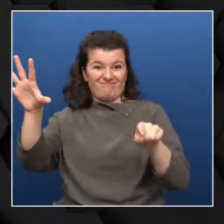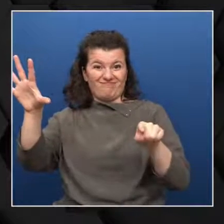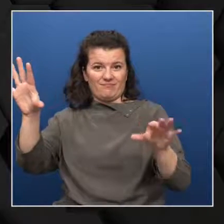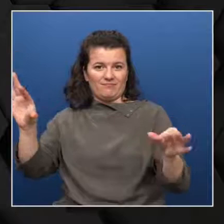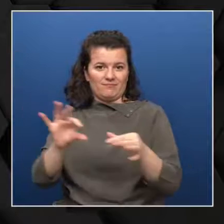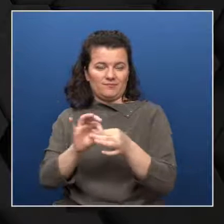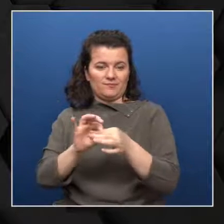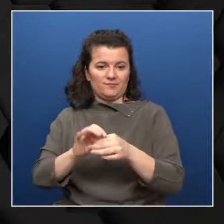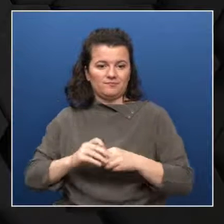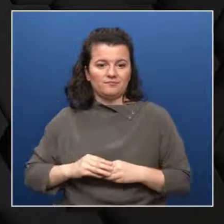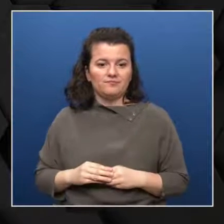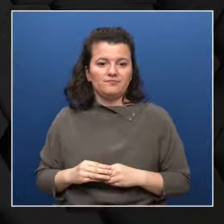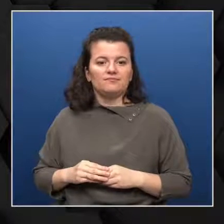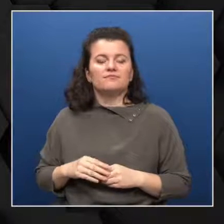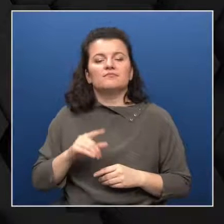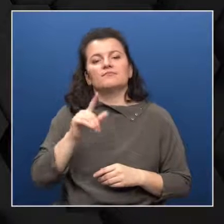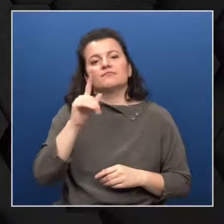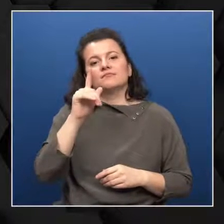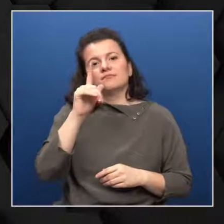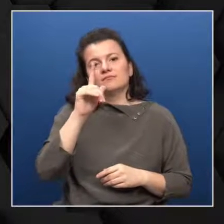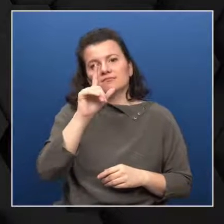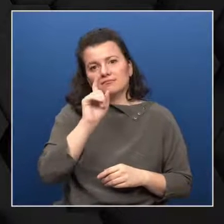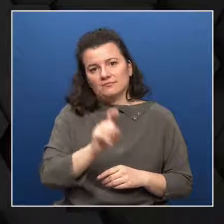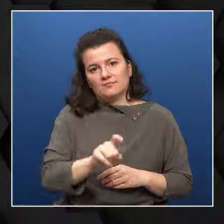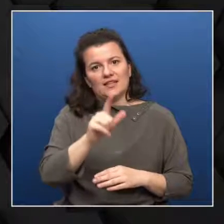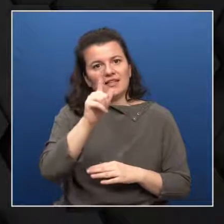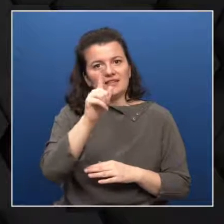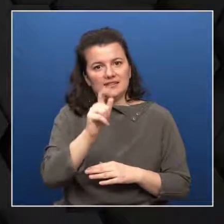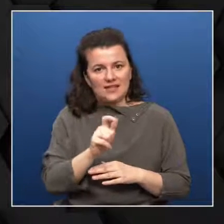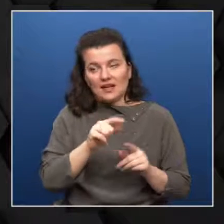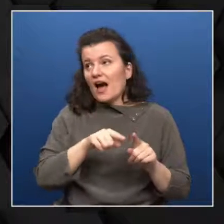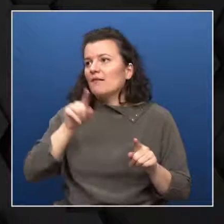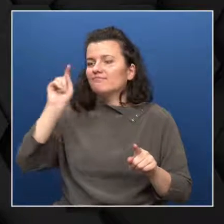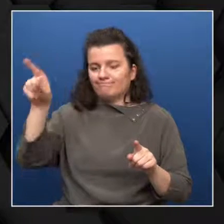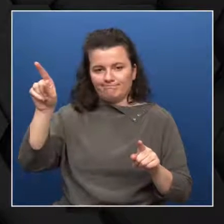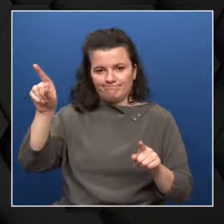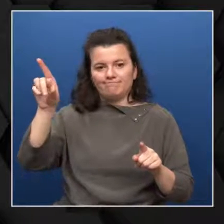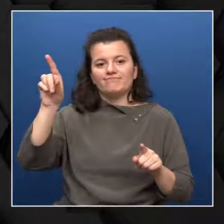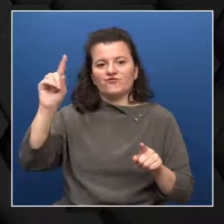We have to start our endpoint first.